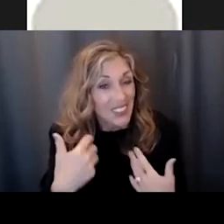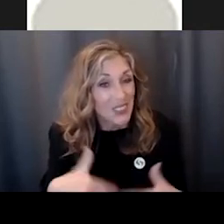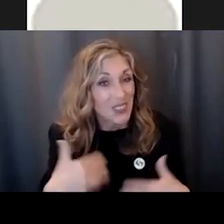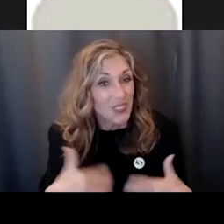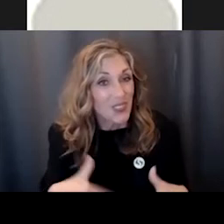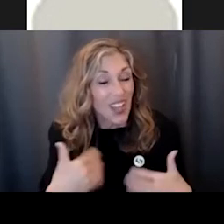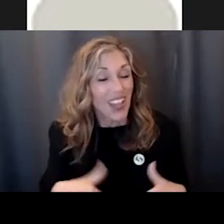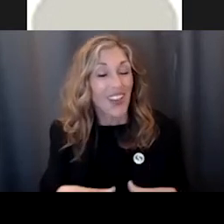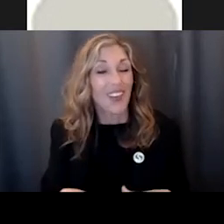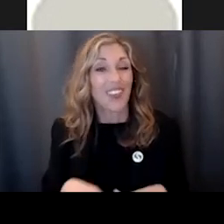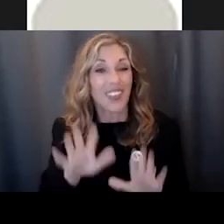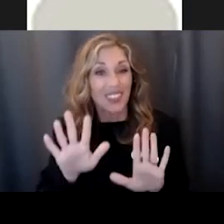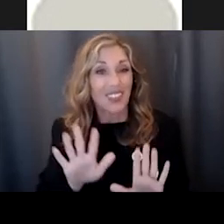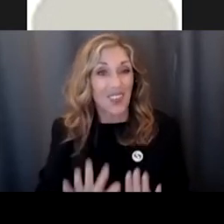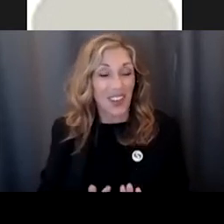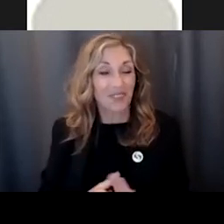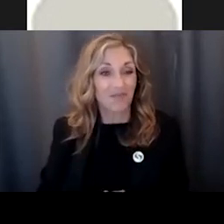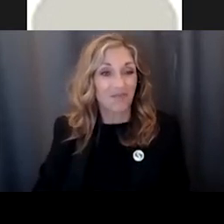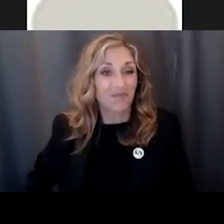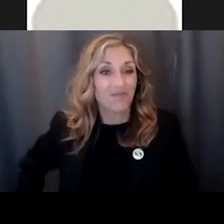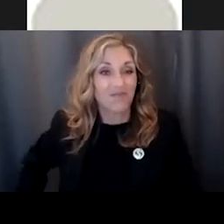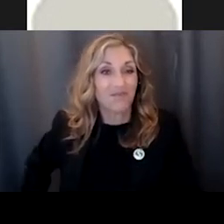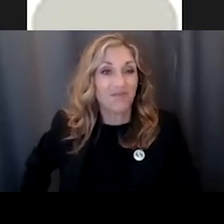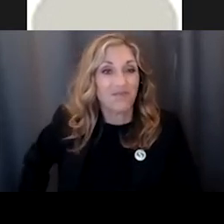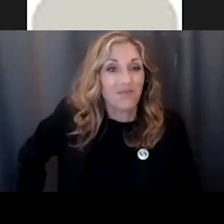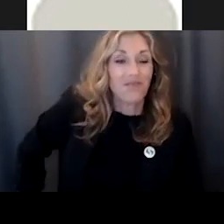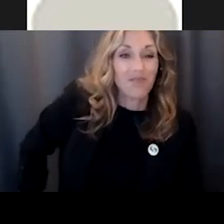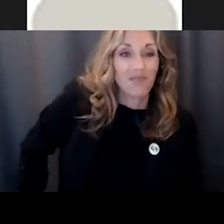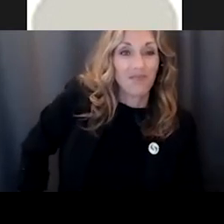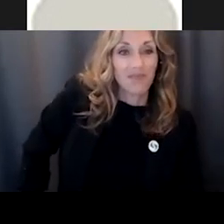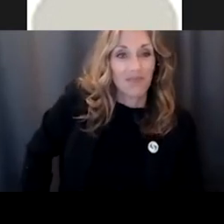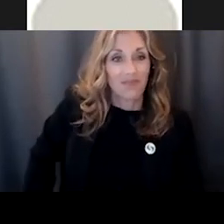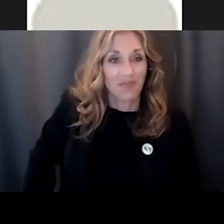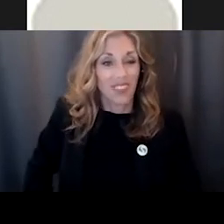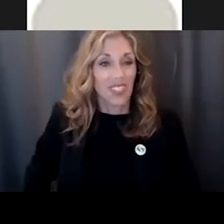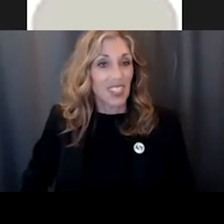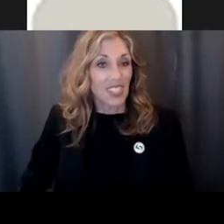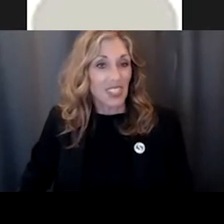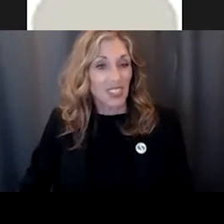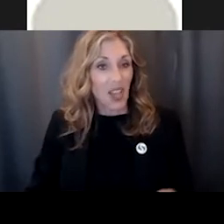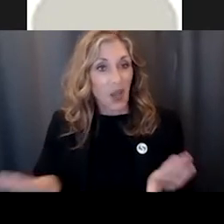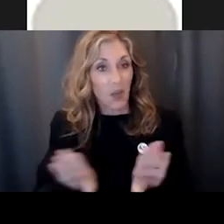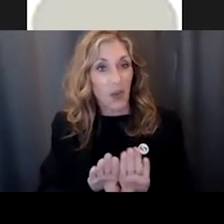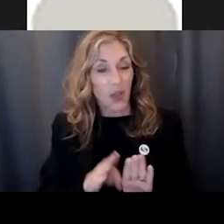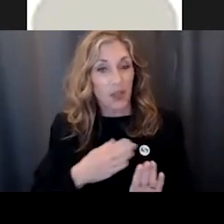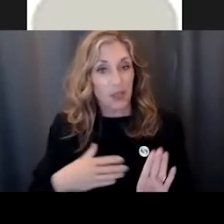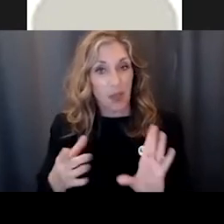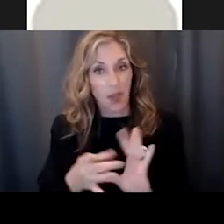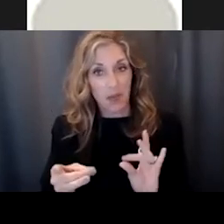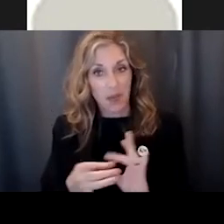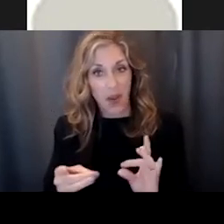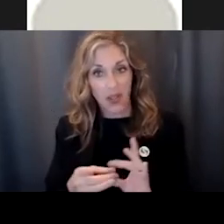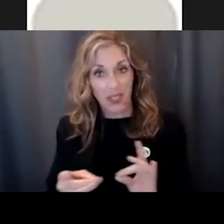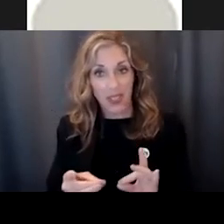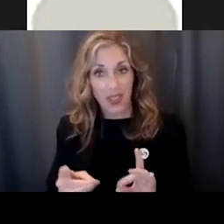Narelle. So if I'll close my remarks, and hopefully there'll be lots of discussion now, and we've still